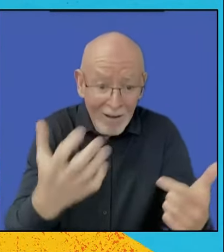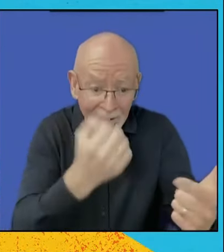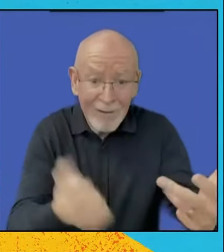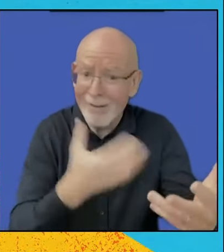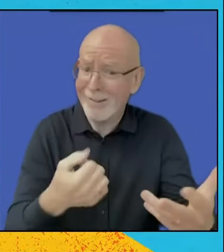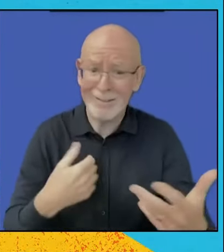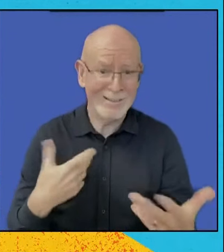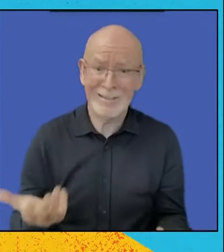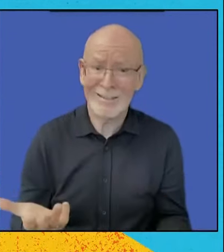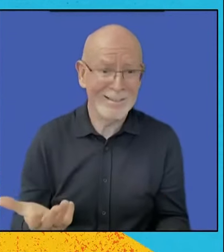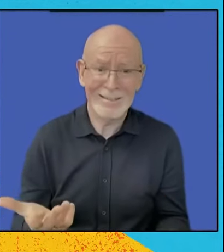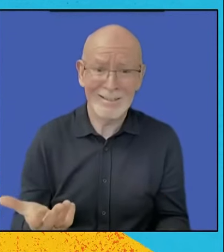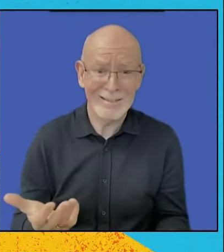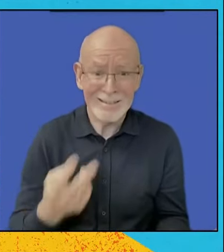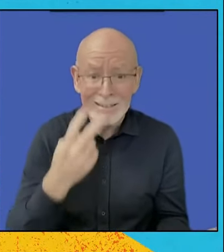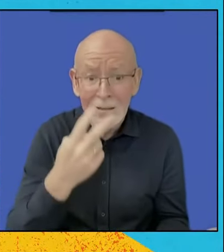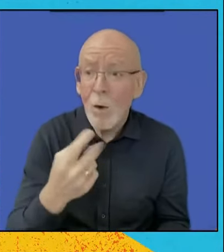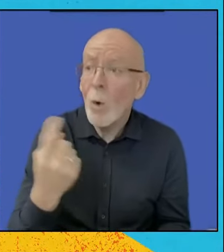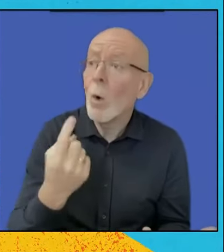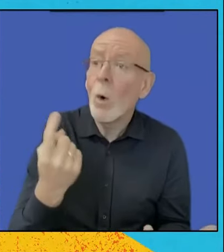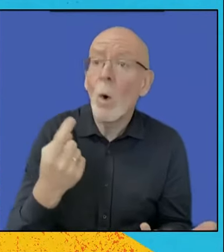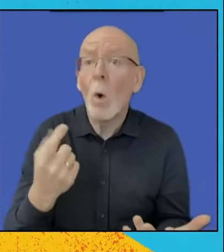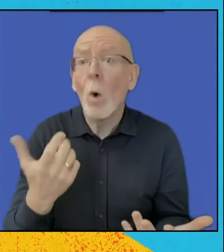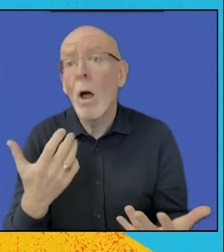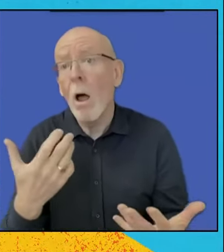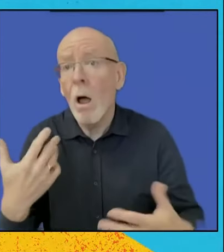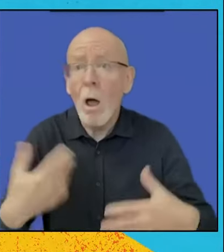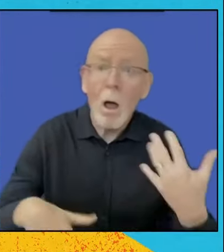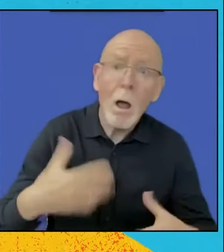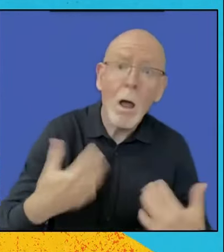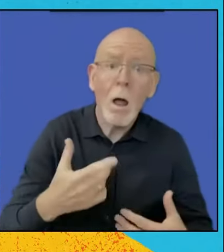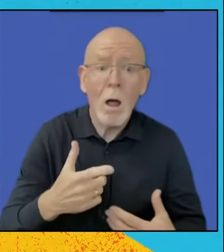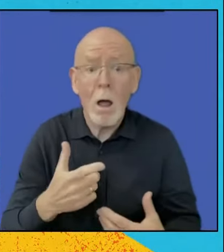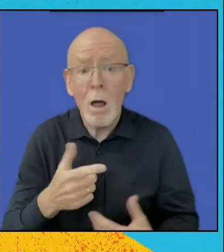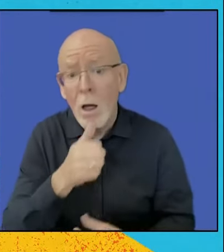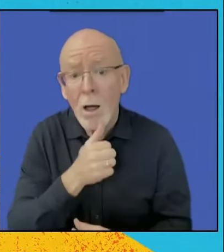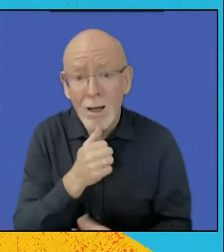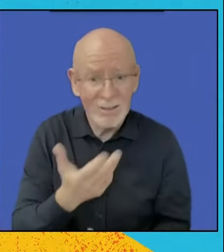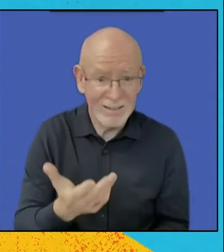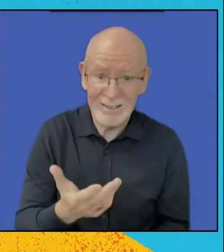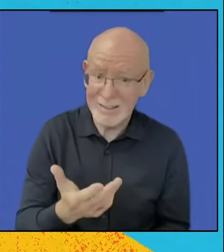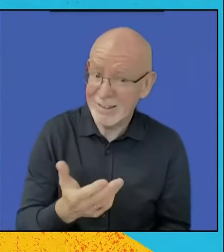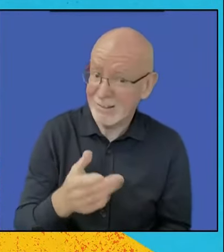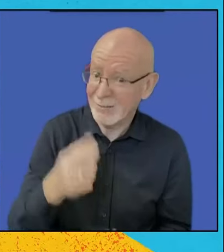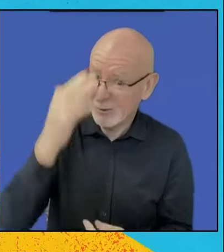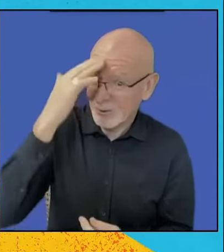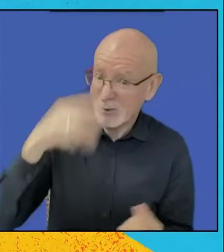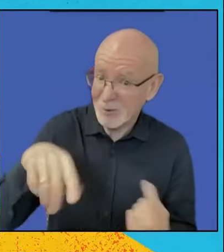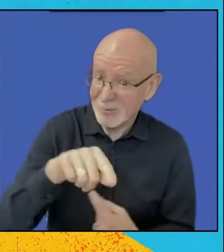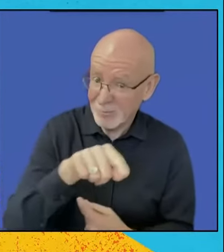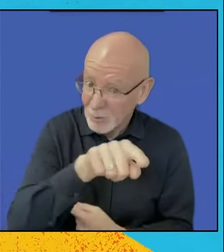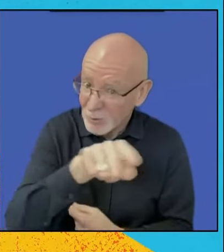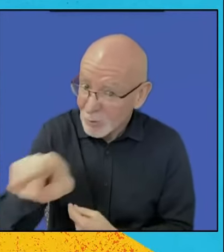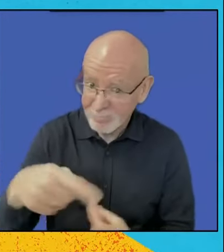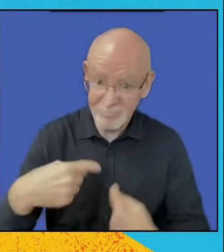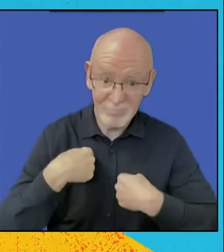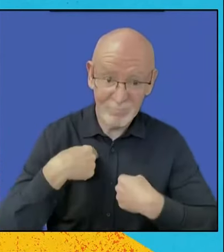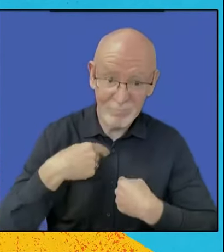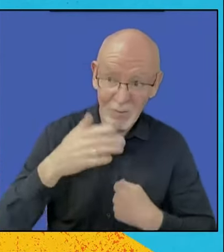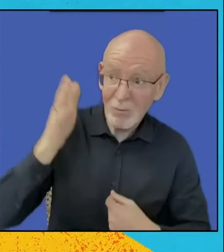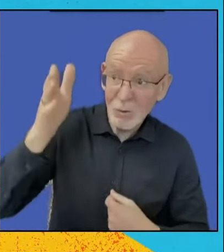just and equitable world. We have nearly wasted the past decade talking about sustainability, but not truly walking to